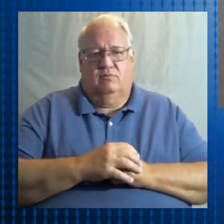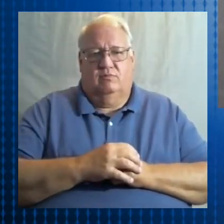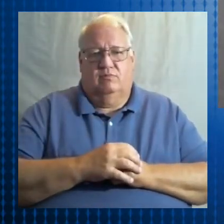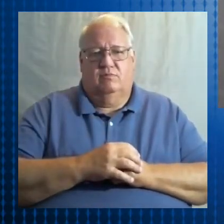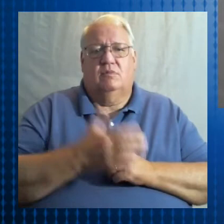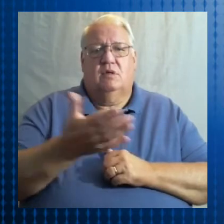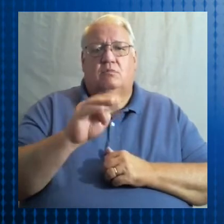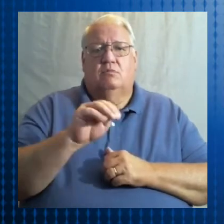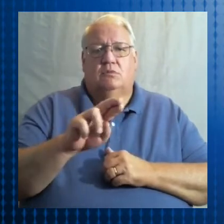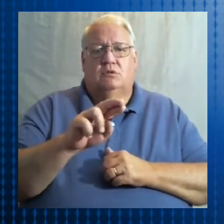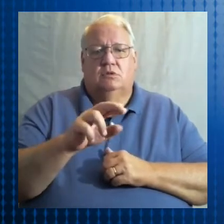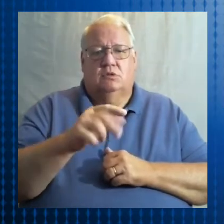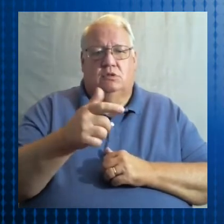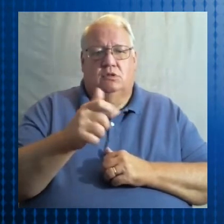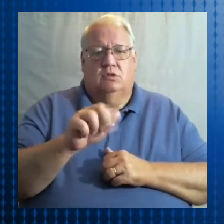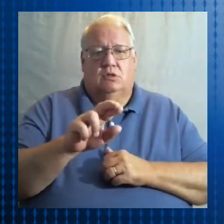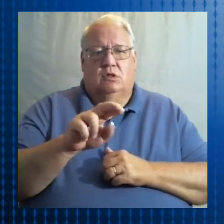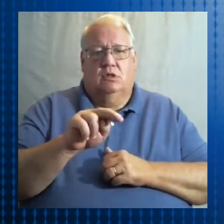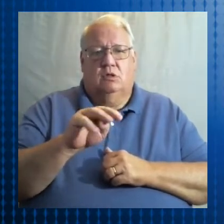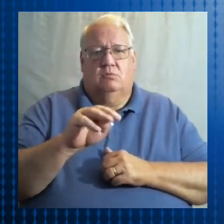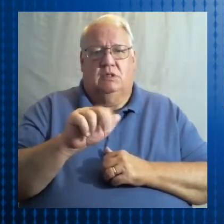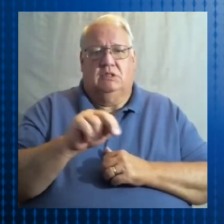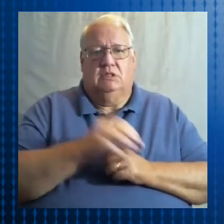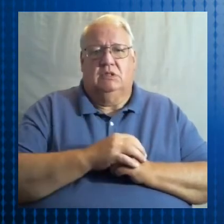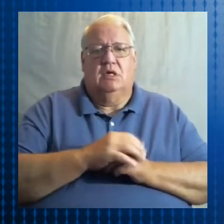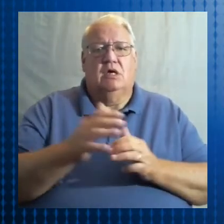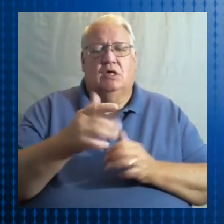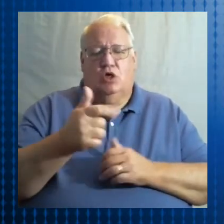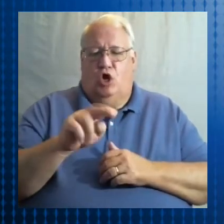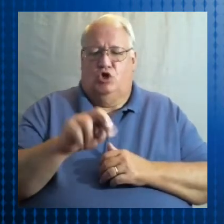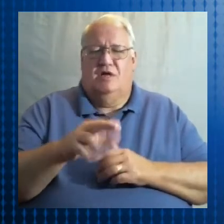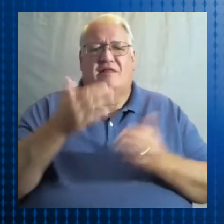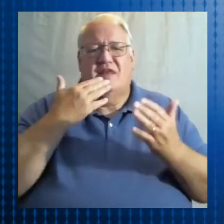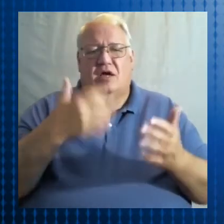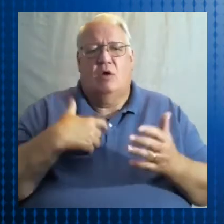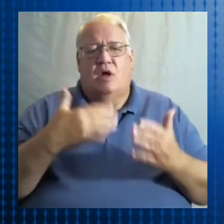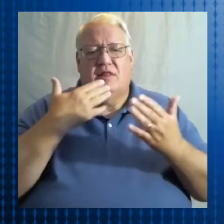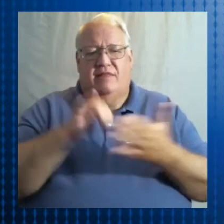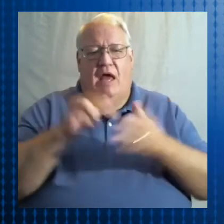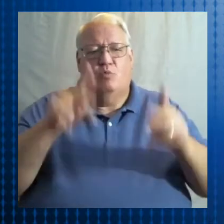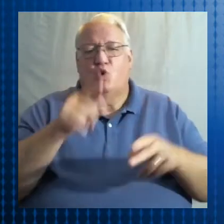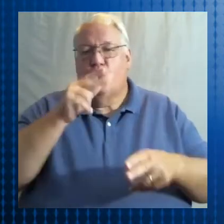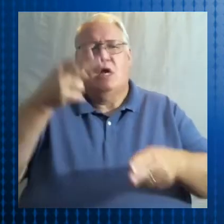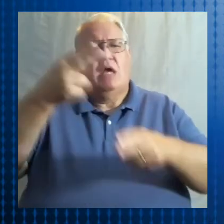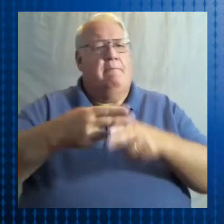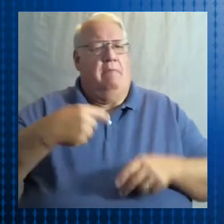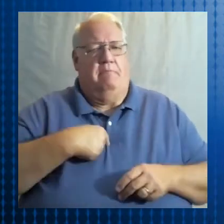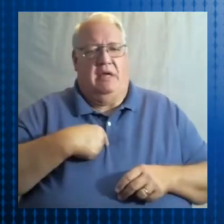Mr. Garner. Thank you very much. I would like to thank the person that nominated me for this